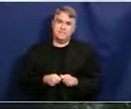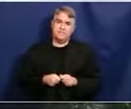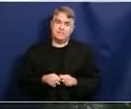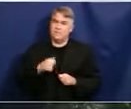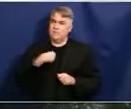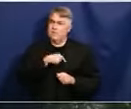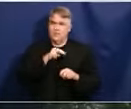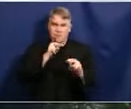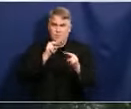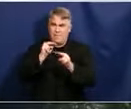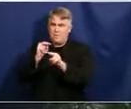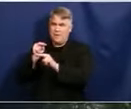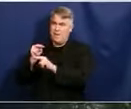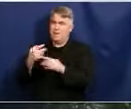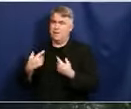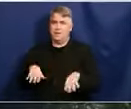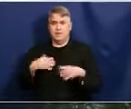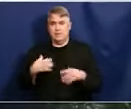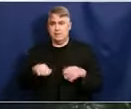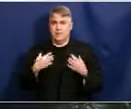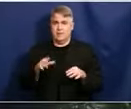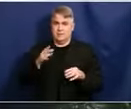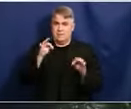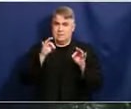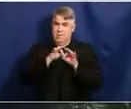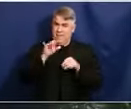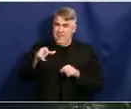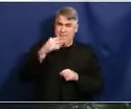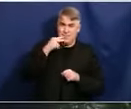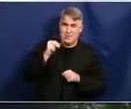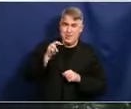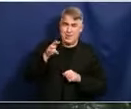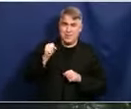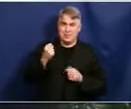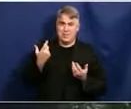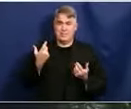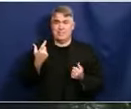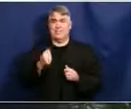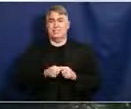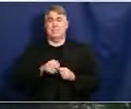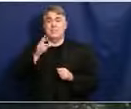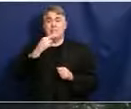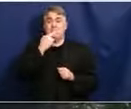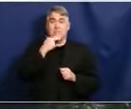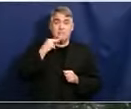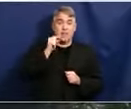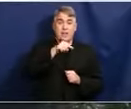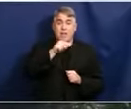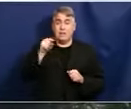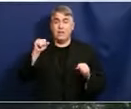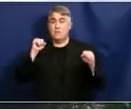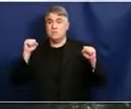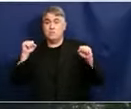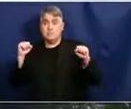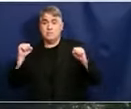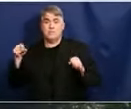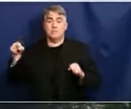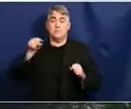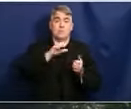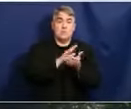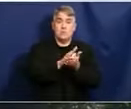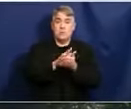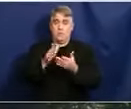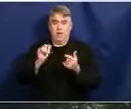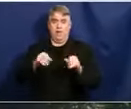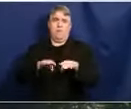track and trajectory, and that'll be good news for restaurants and gyms, and frees up some things surrounding schools and other things. And so we're